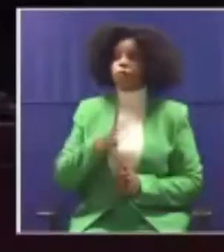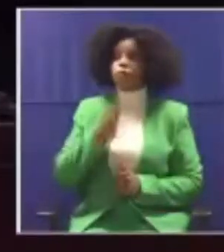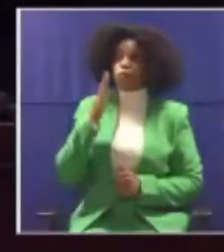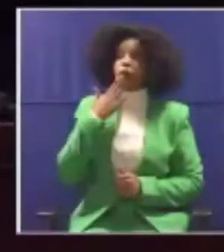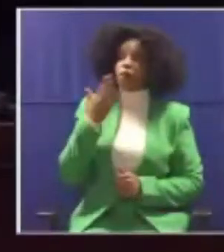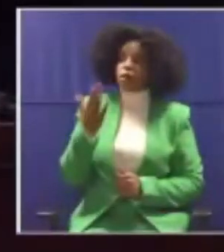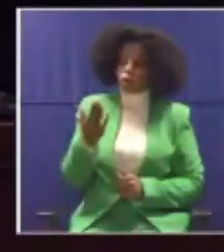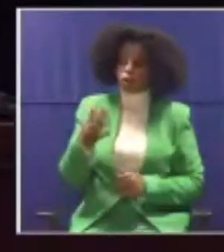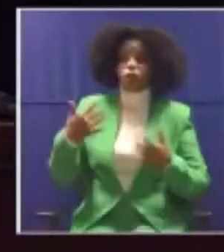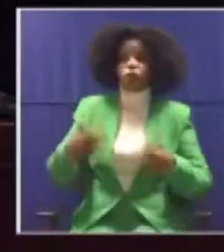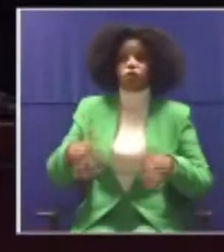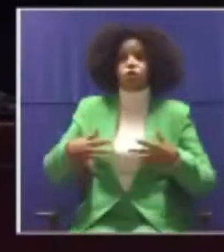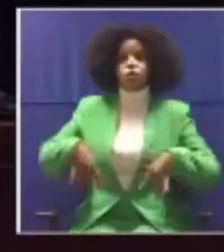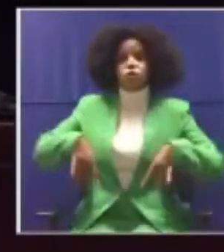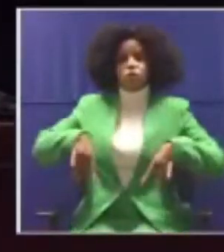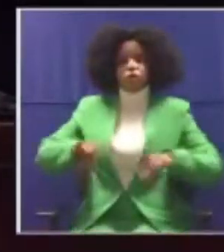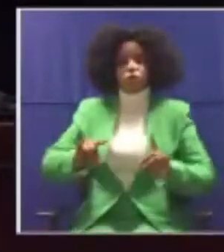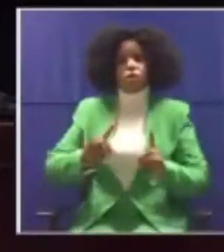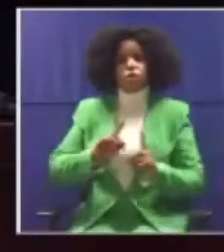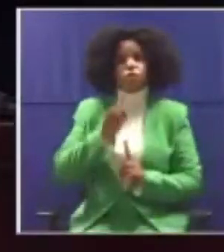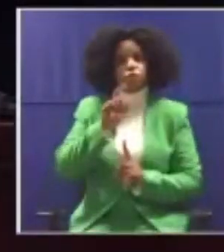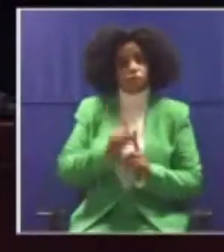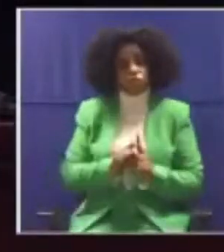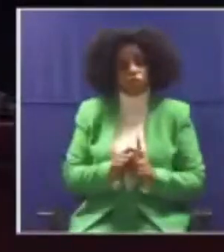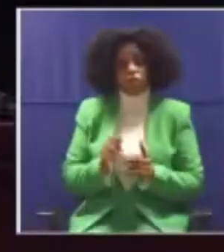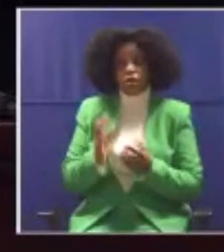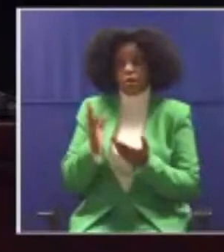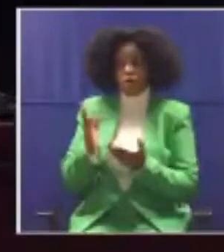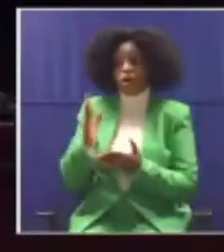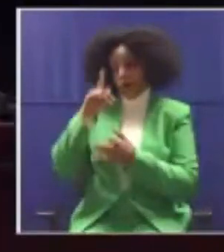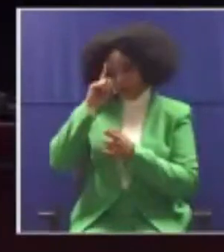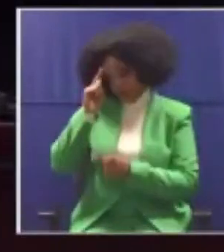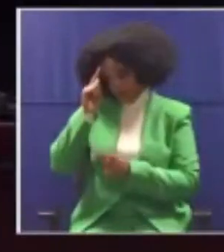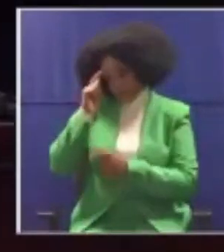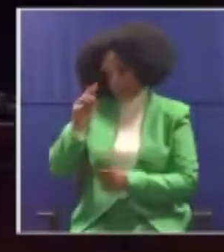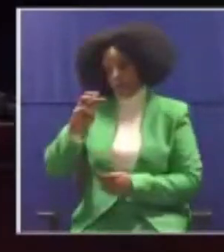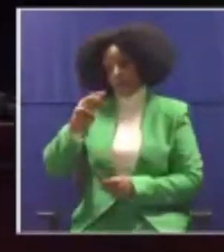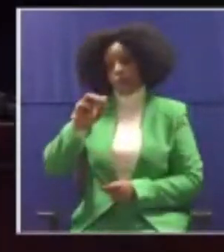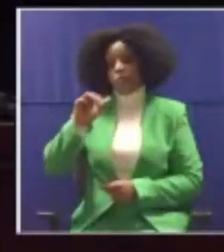Honorable Chair. Thank you, Honorable Mashatile.